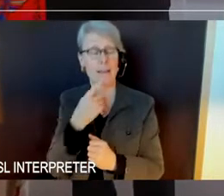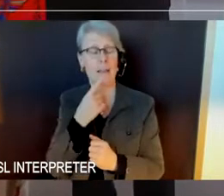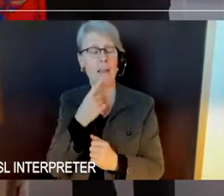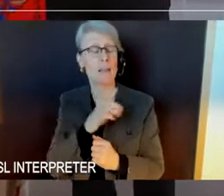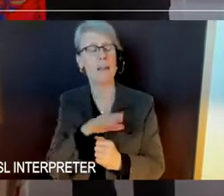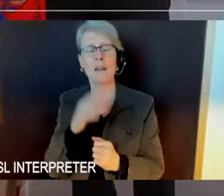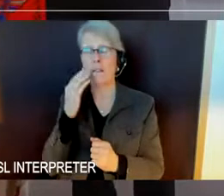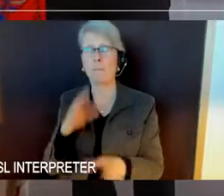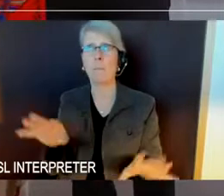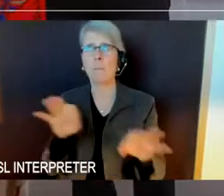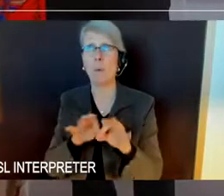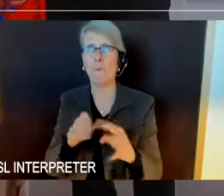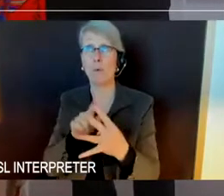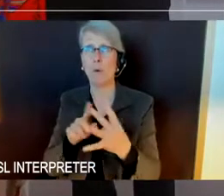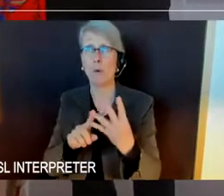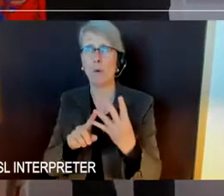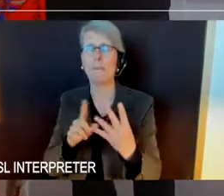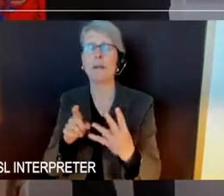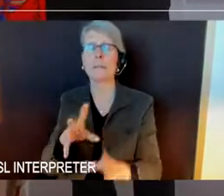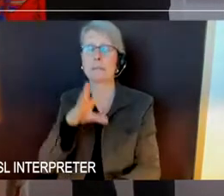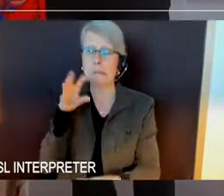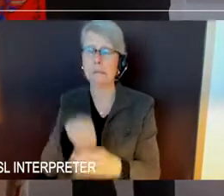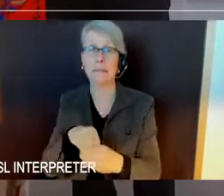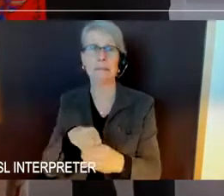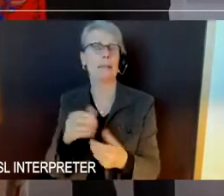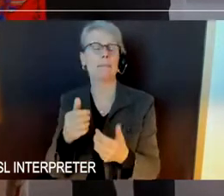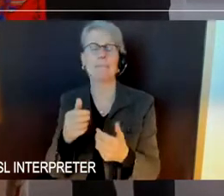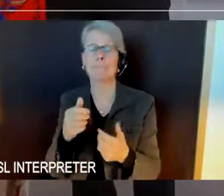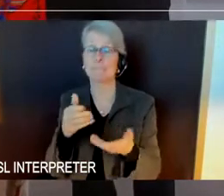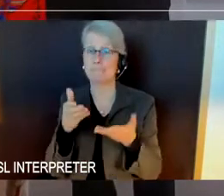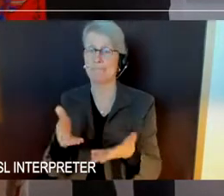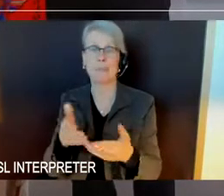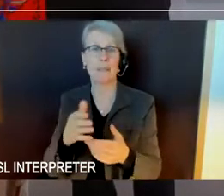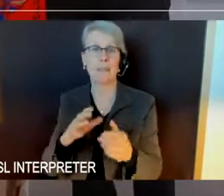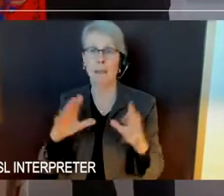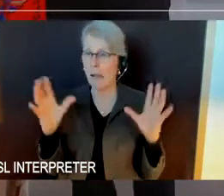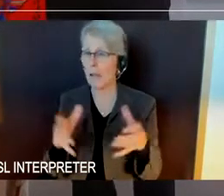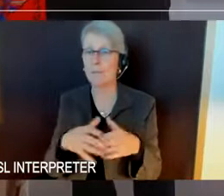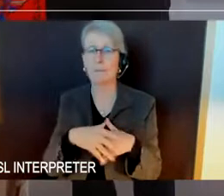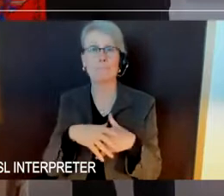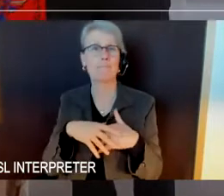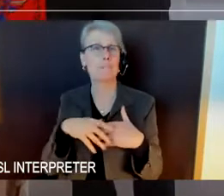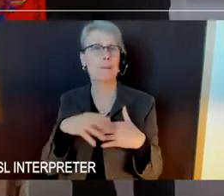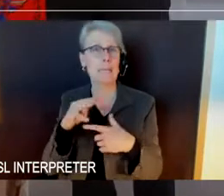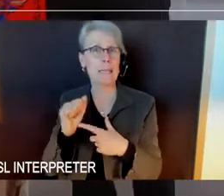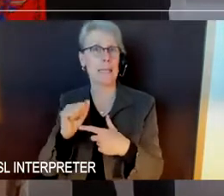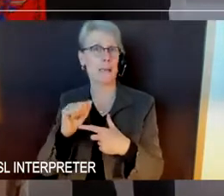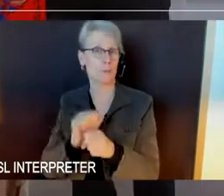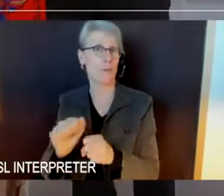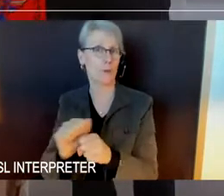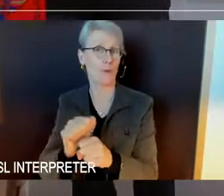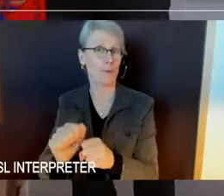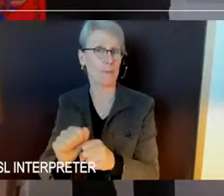told me that there are 4 tenets that have to be part of this kind of collective